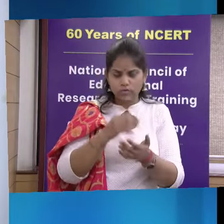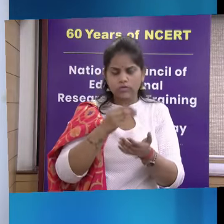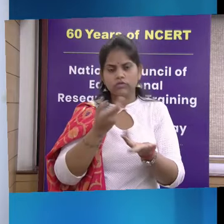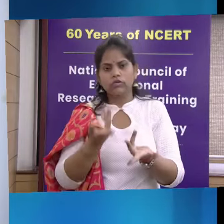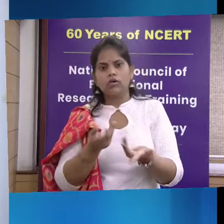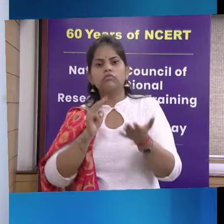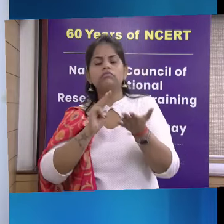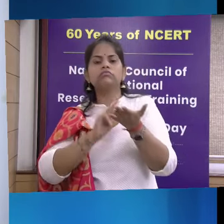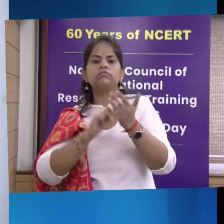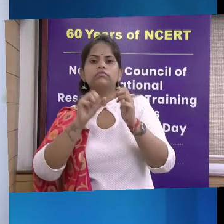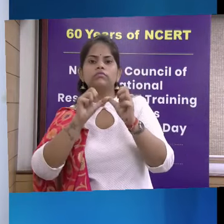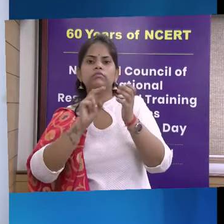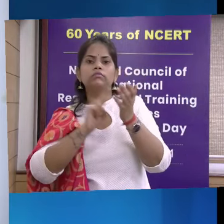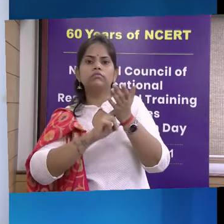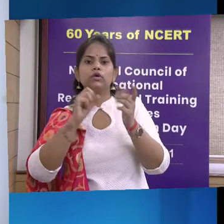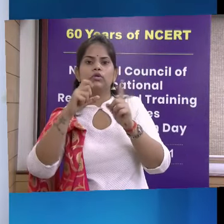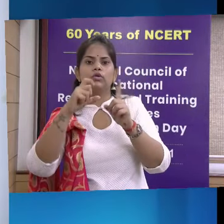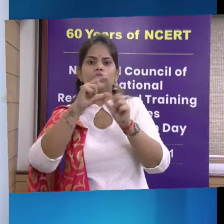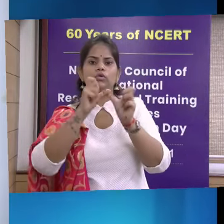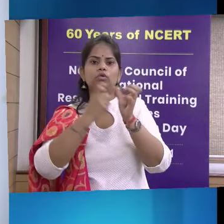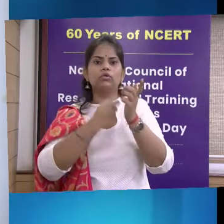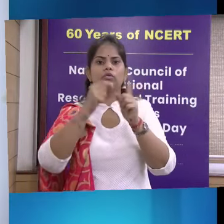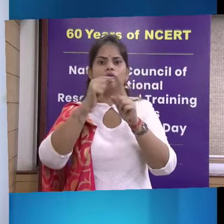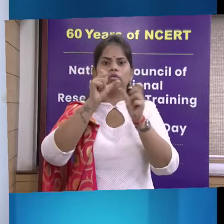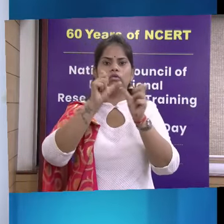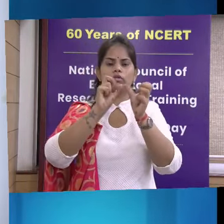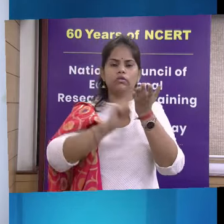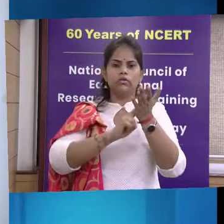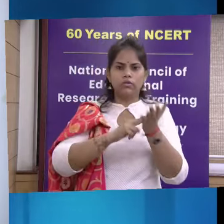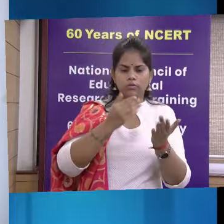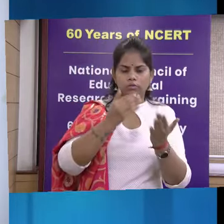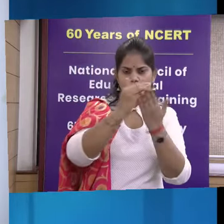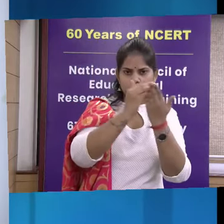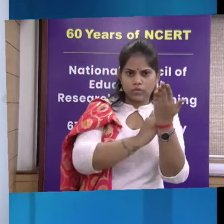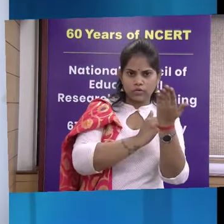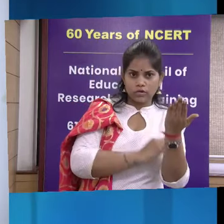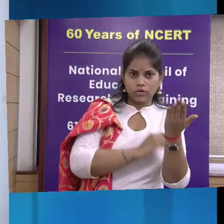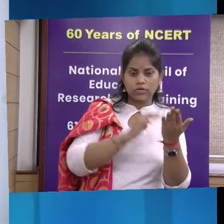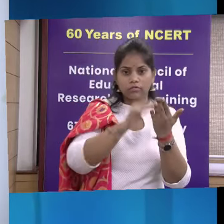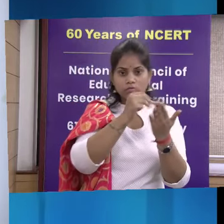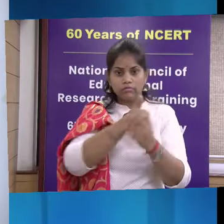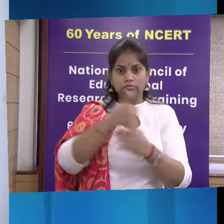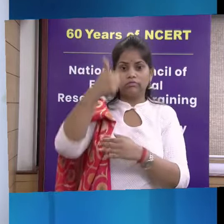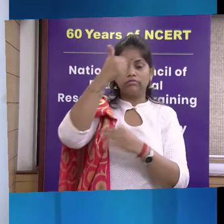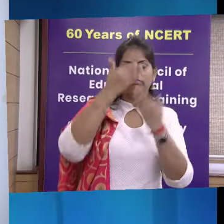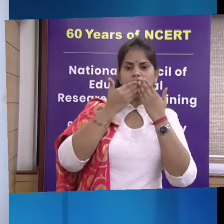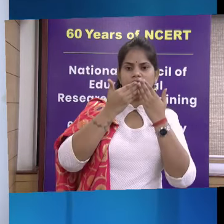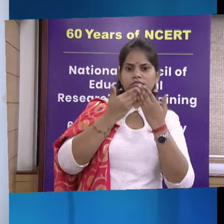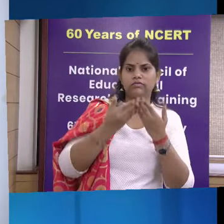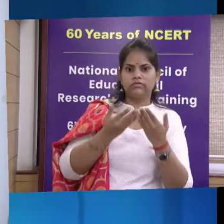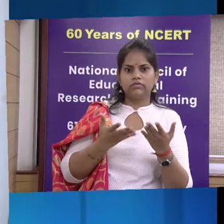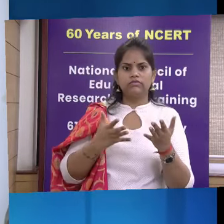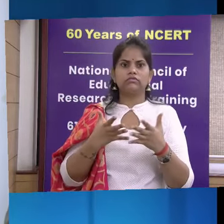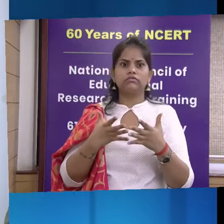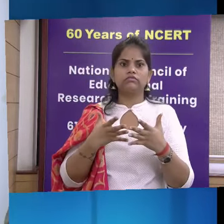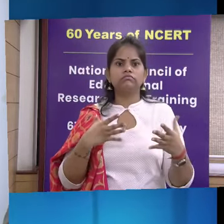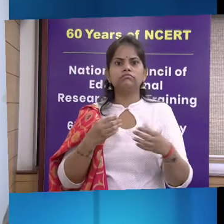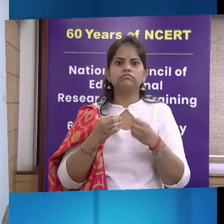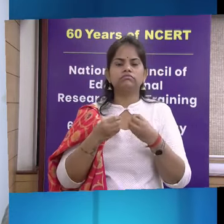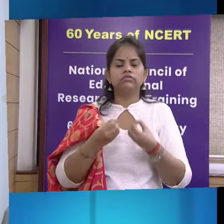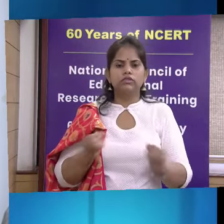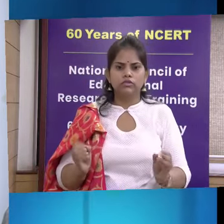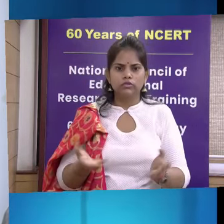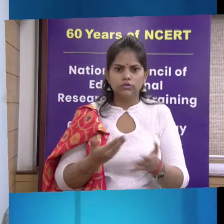by Ministry of Education. Education has been recognized as the key sector to propel our nation